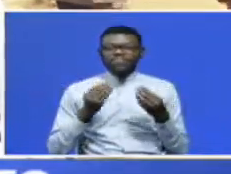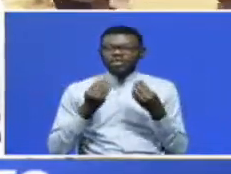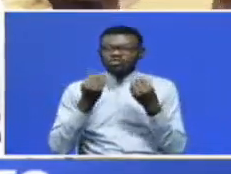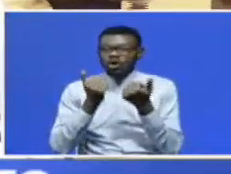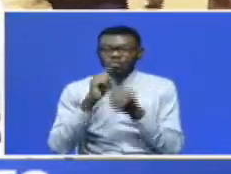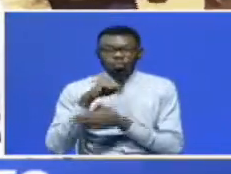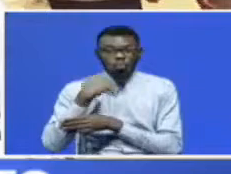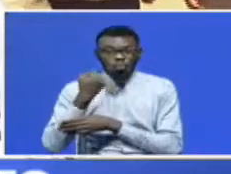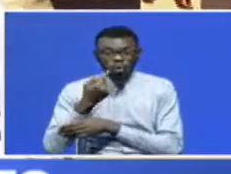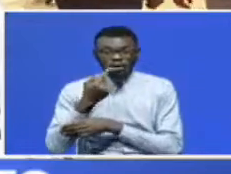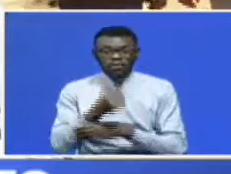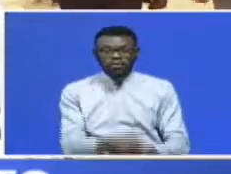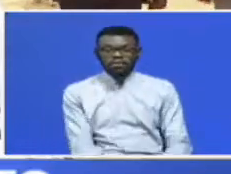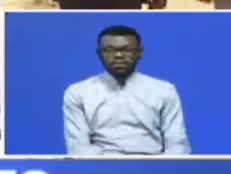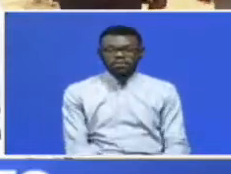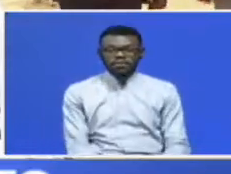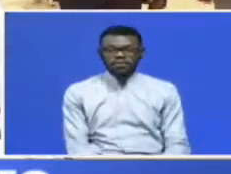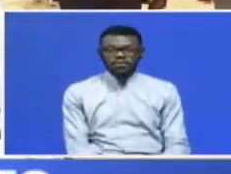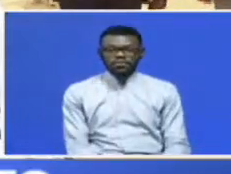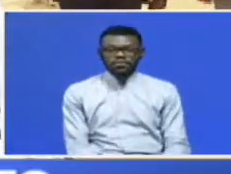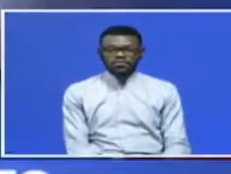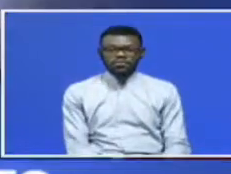Jeff Kirui, KTN News.